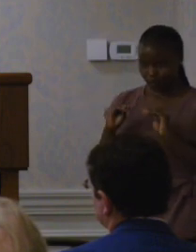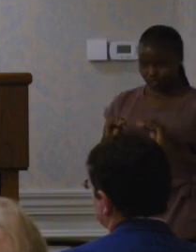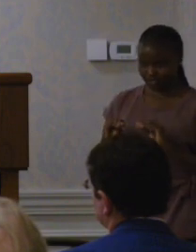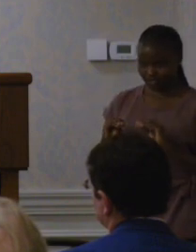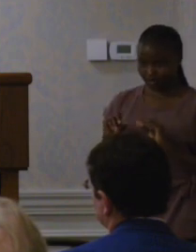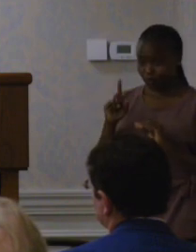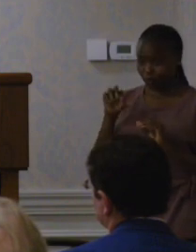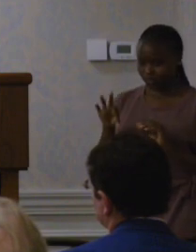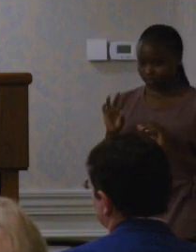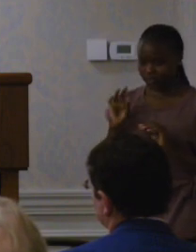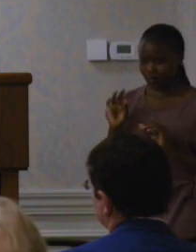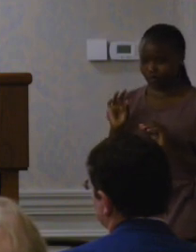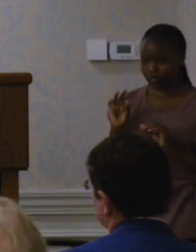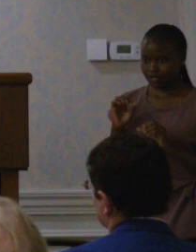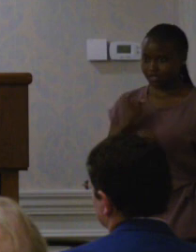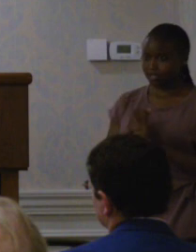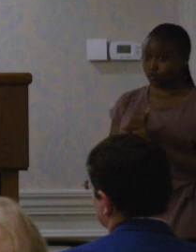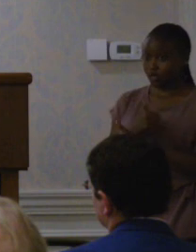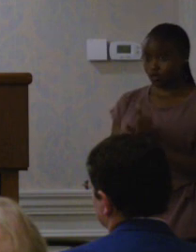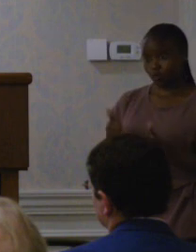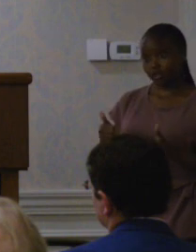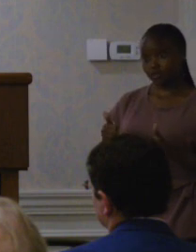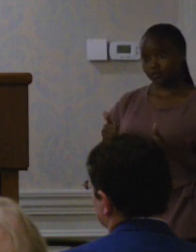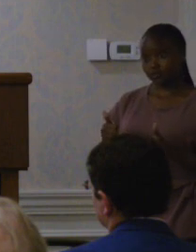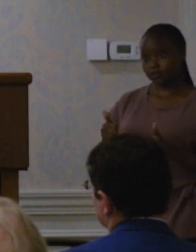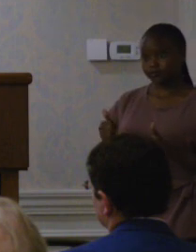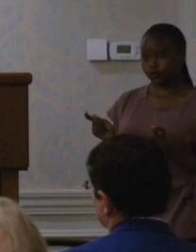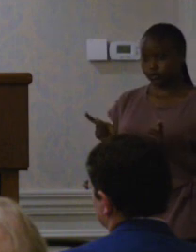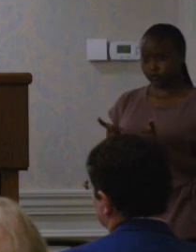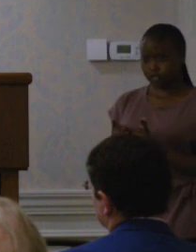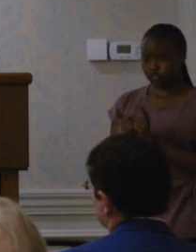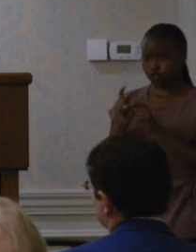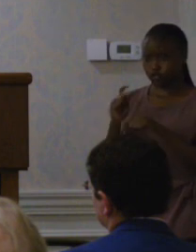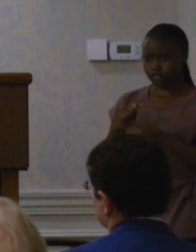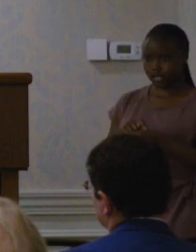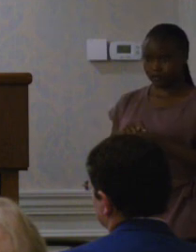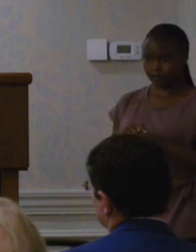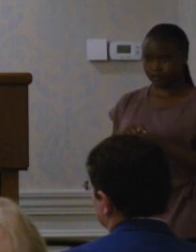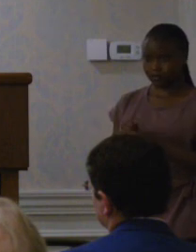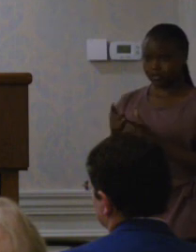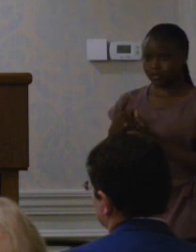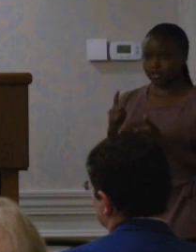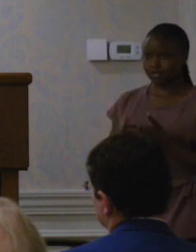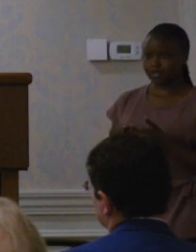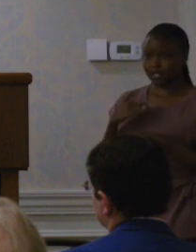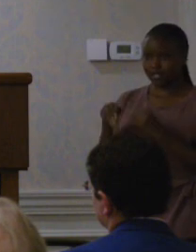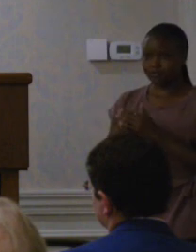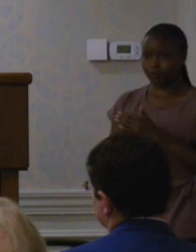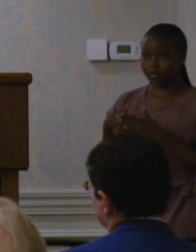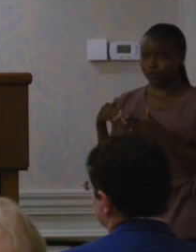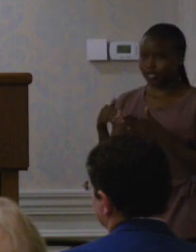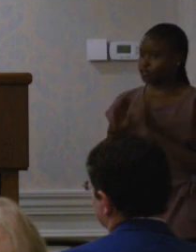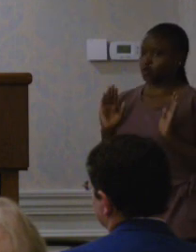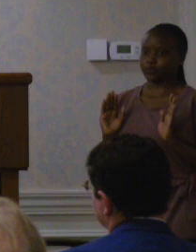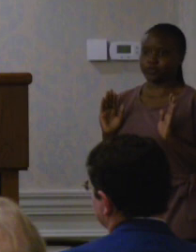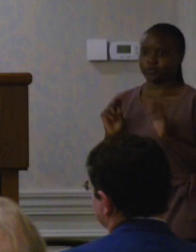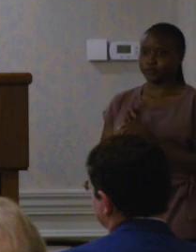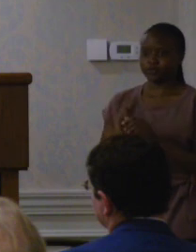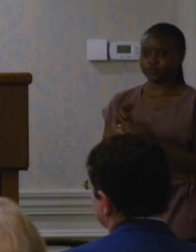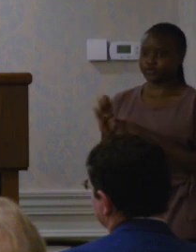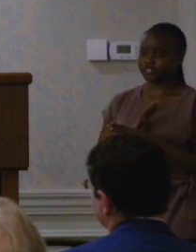And what they found was that it worked really well for a very short period of time. And then everybody stopped using the tablets because they're